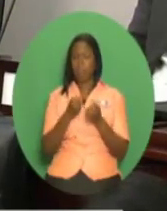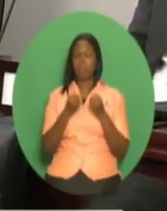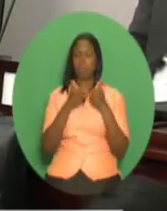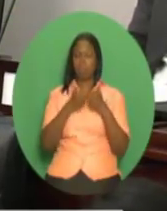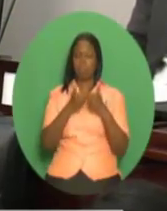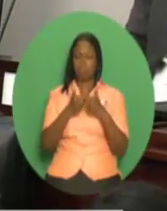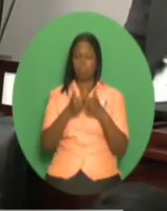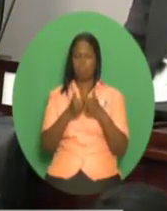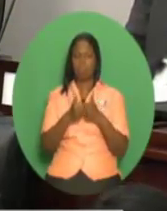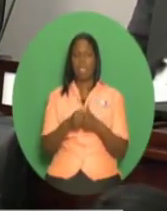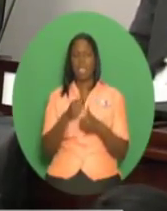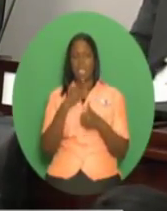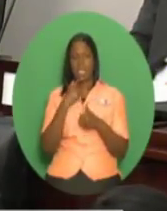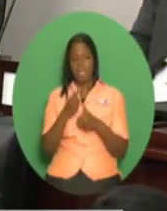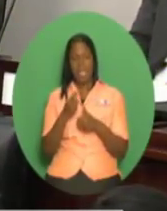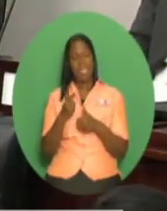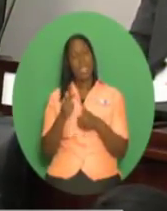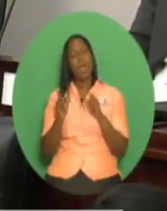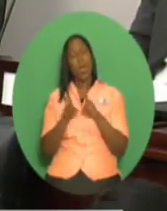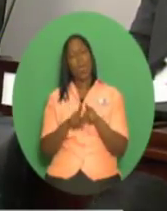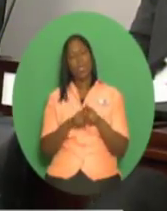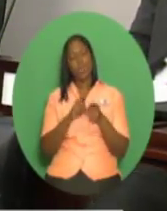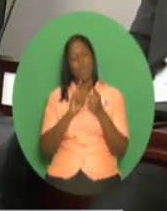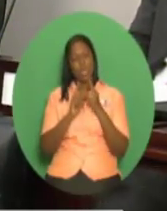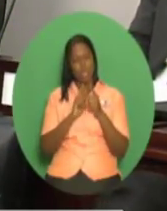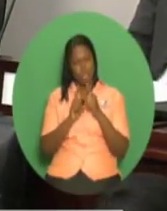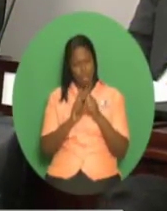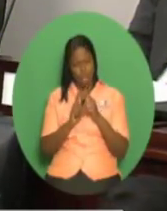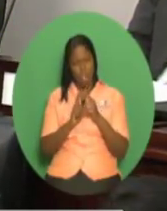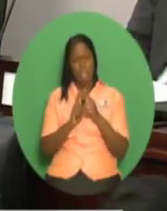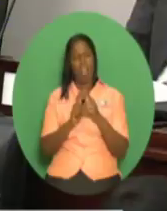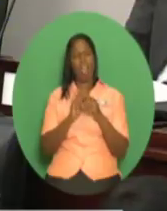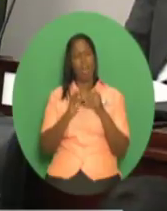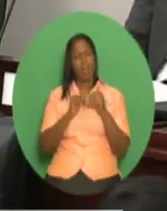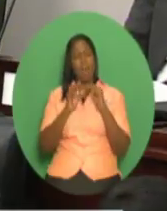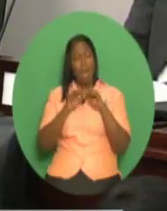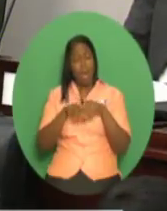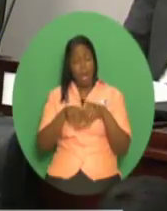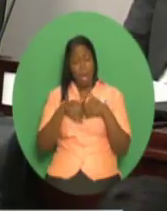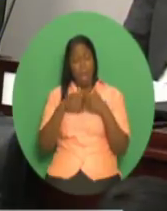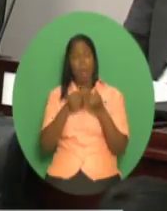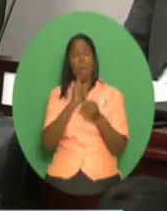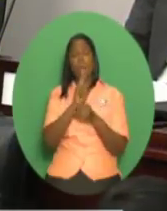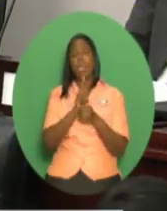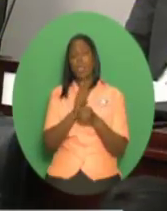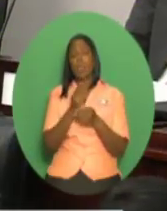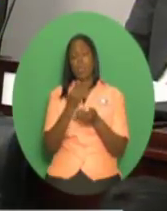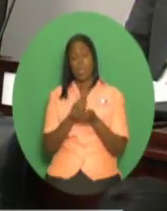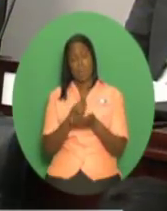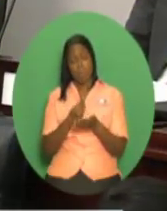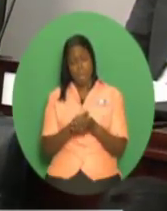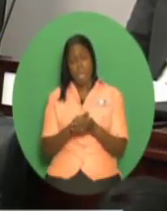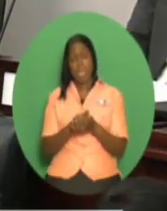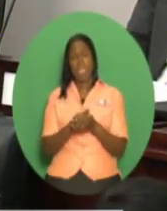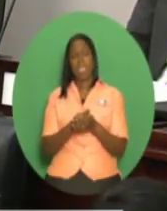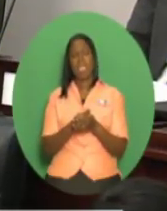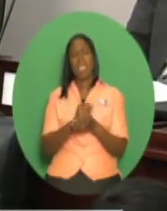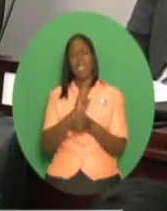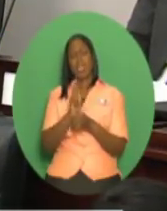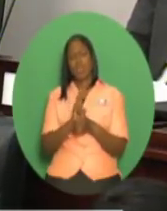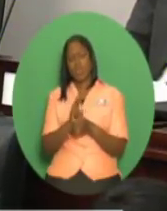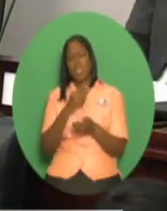that we have received is well used and well spent in an effort to provide the quality